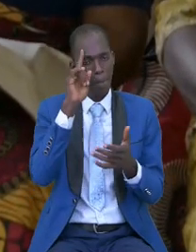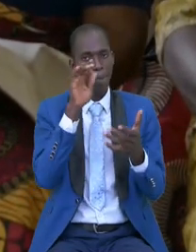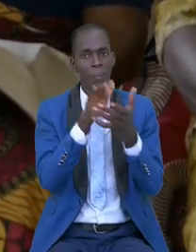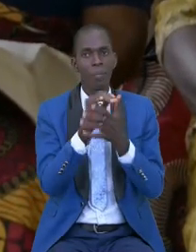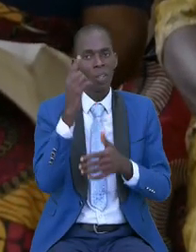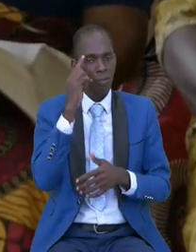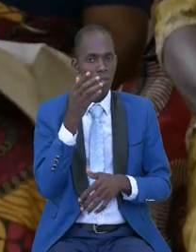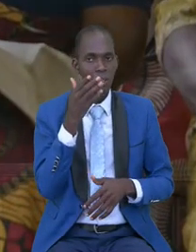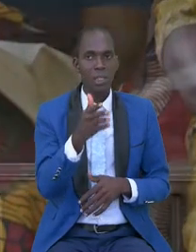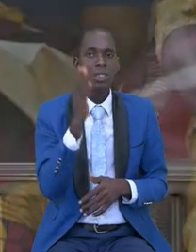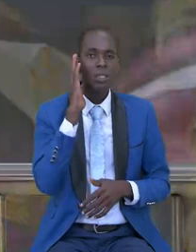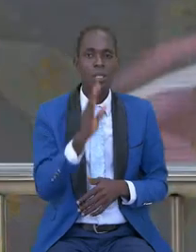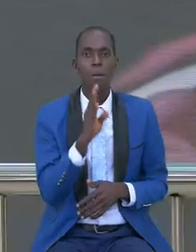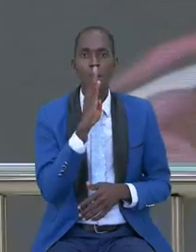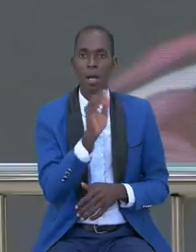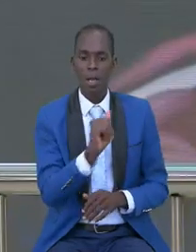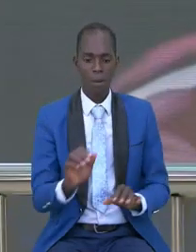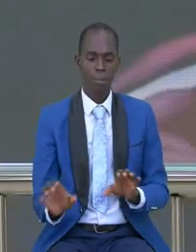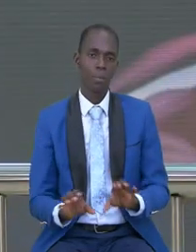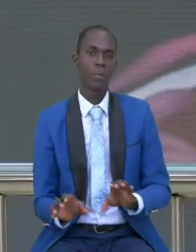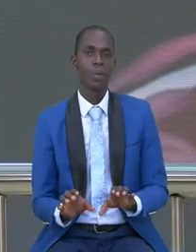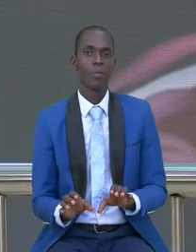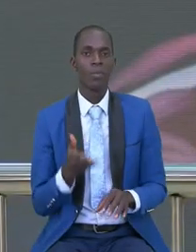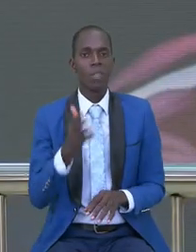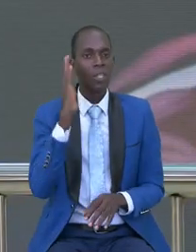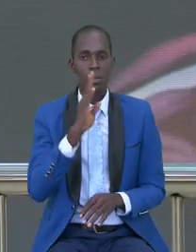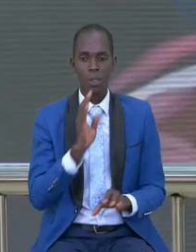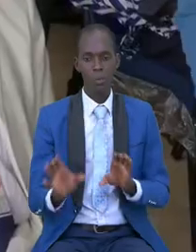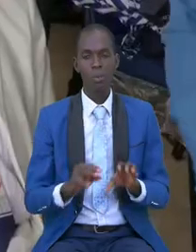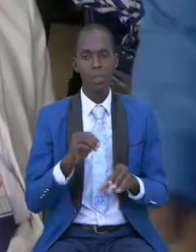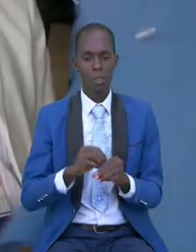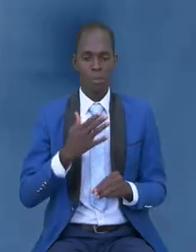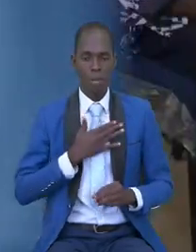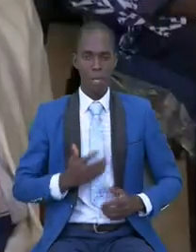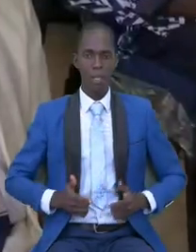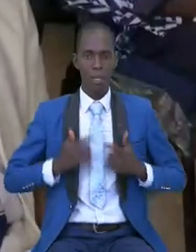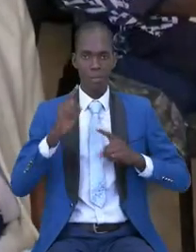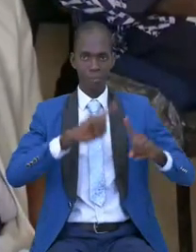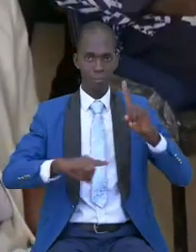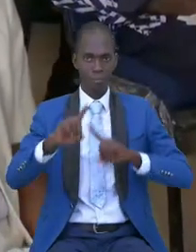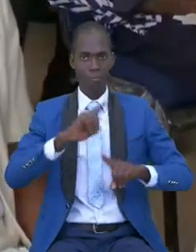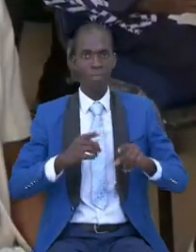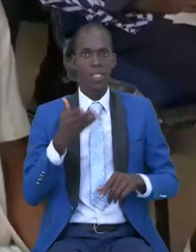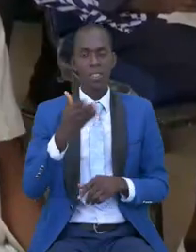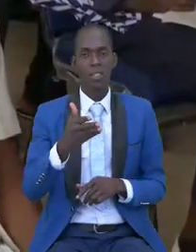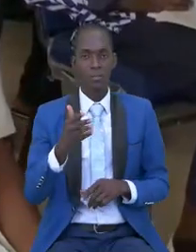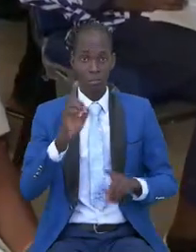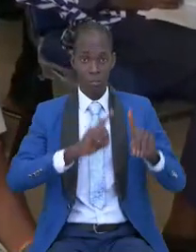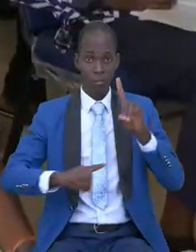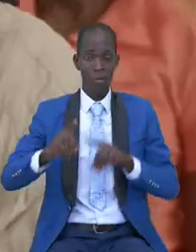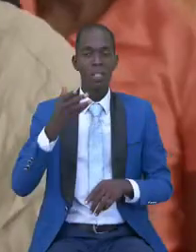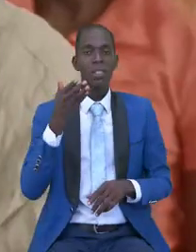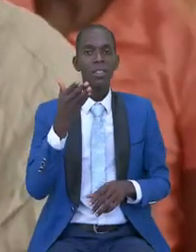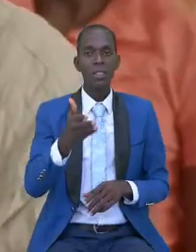there shall be a performance. There'll be a performance in my life. Say it for